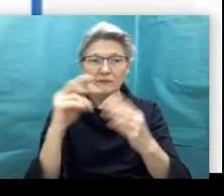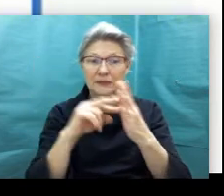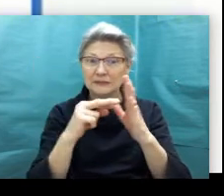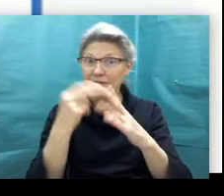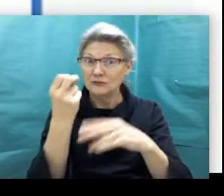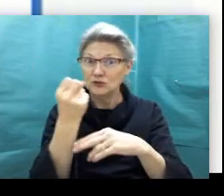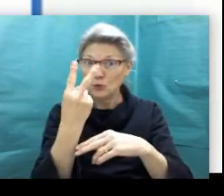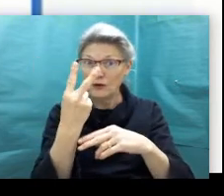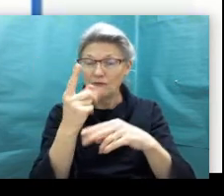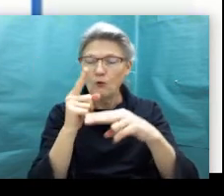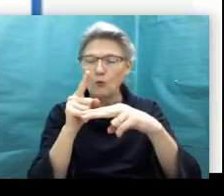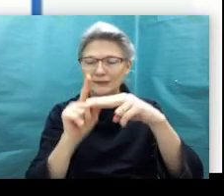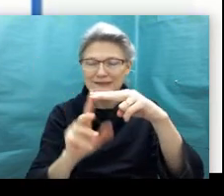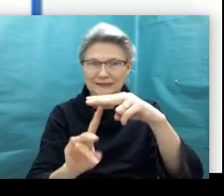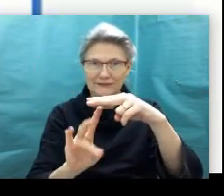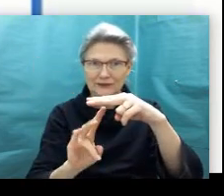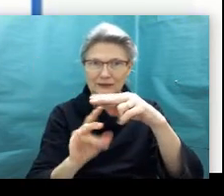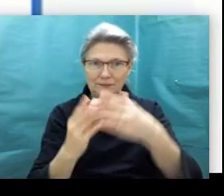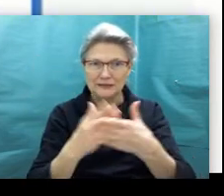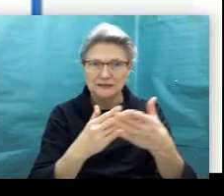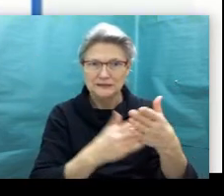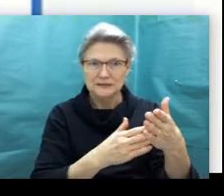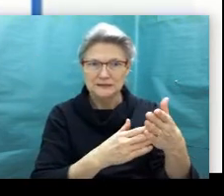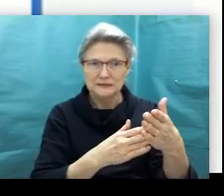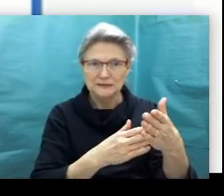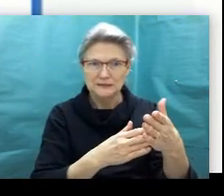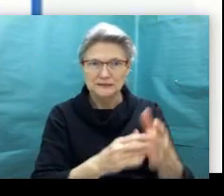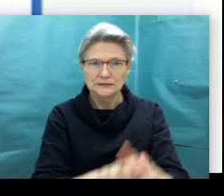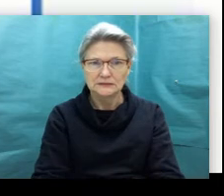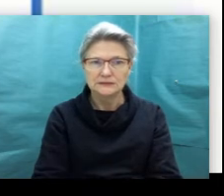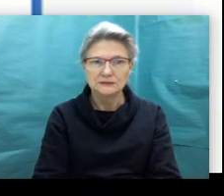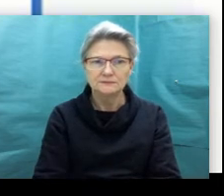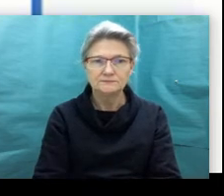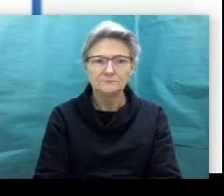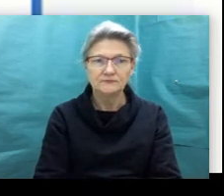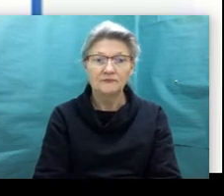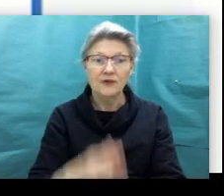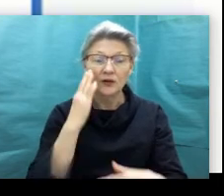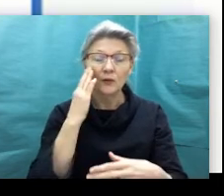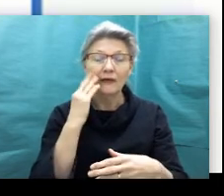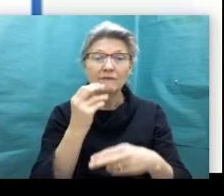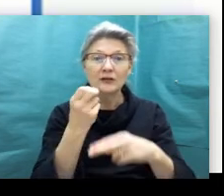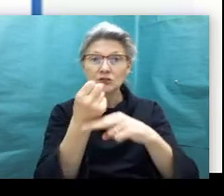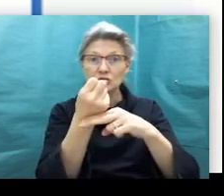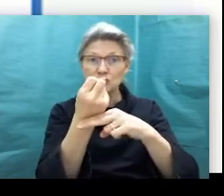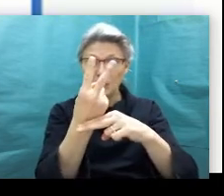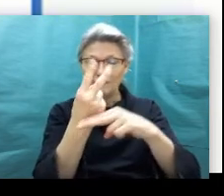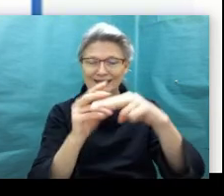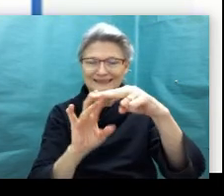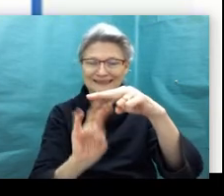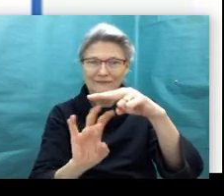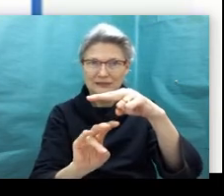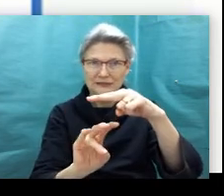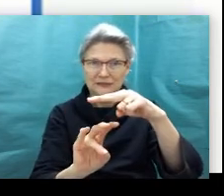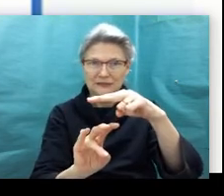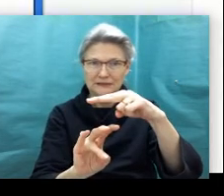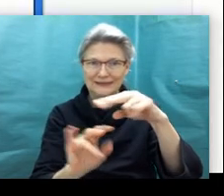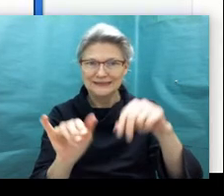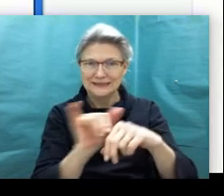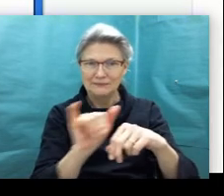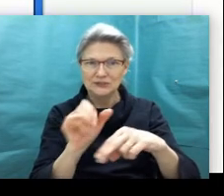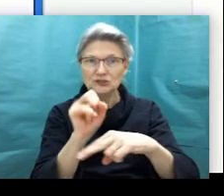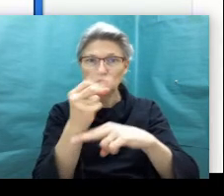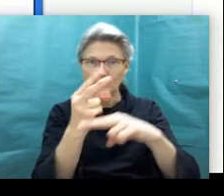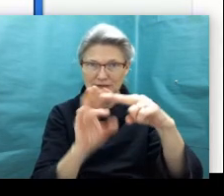12 1/7 pieces, okay? So if I know that I have 12 1/7 pieces, that's the same as